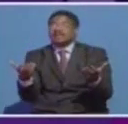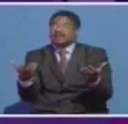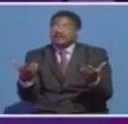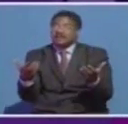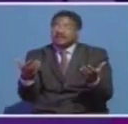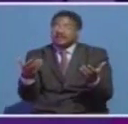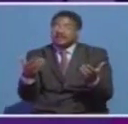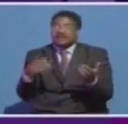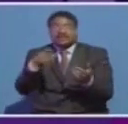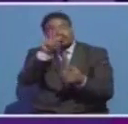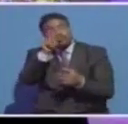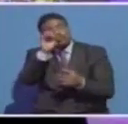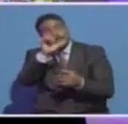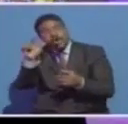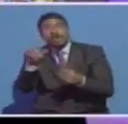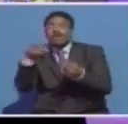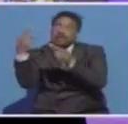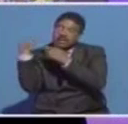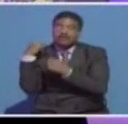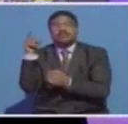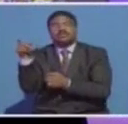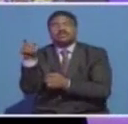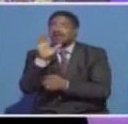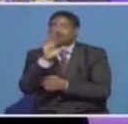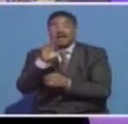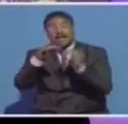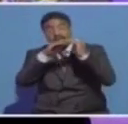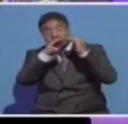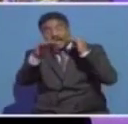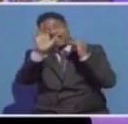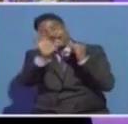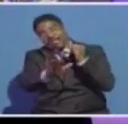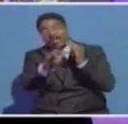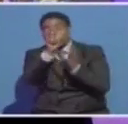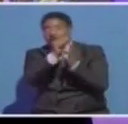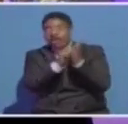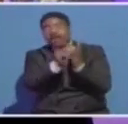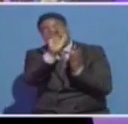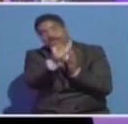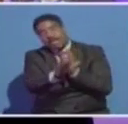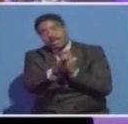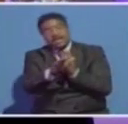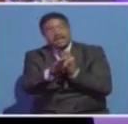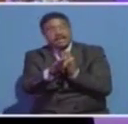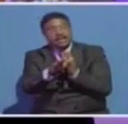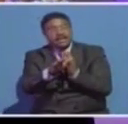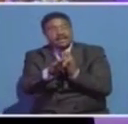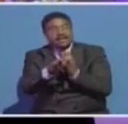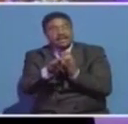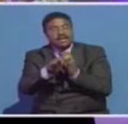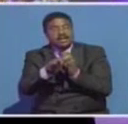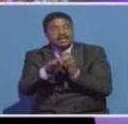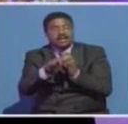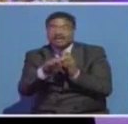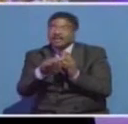burden is on your office. The standards are there, the laws are there. It's a question of enforcement. For some